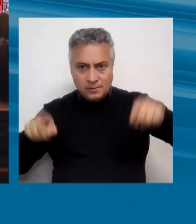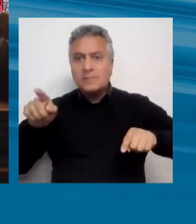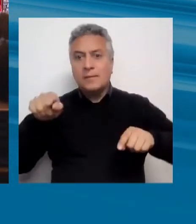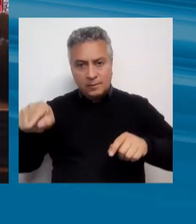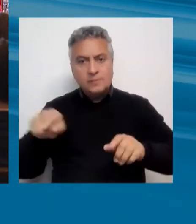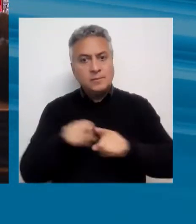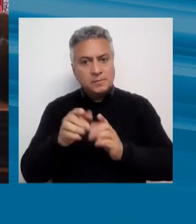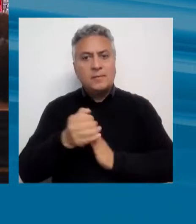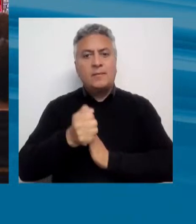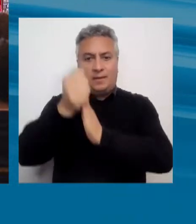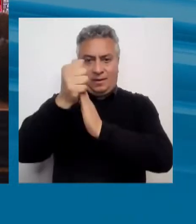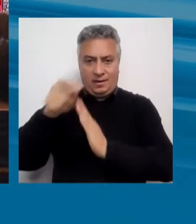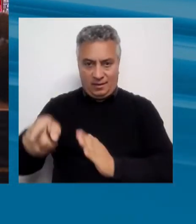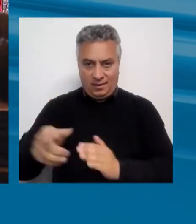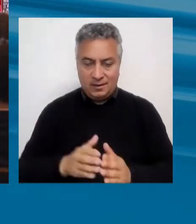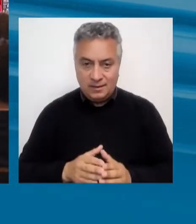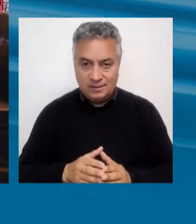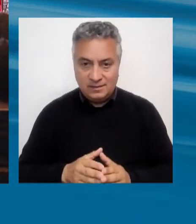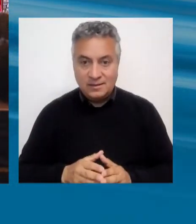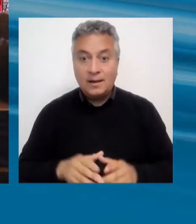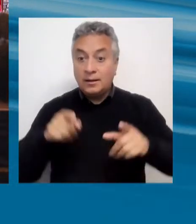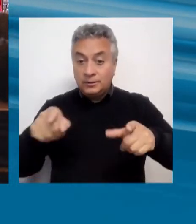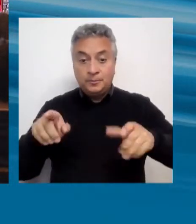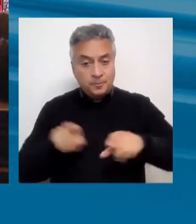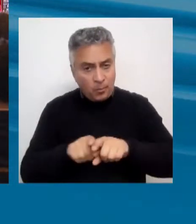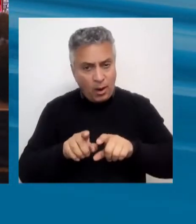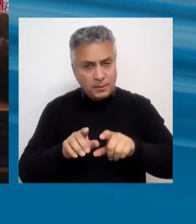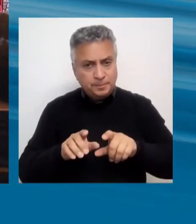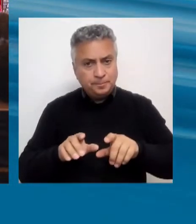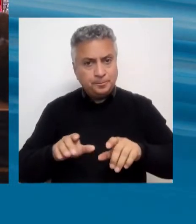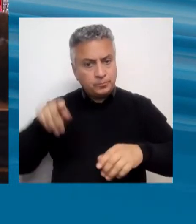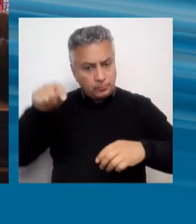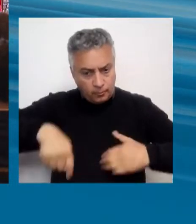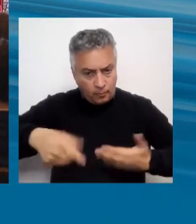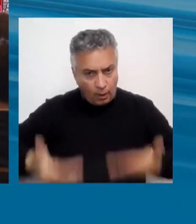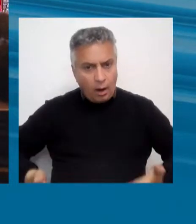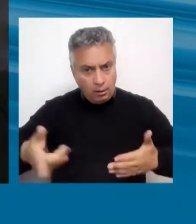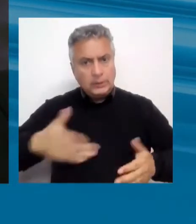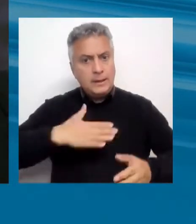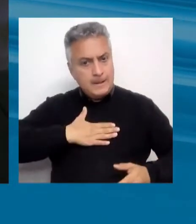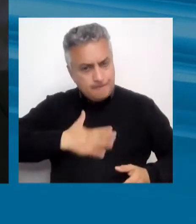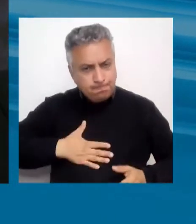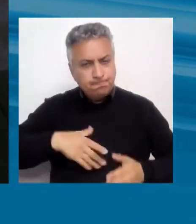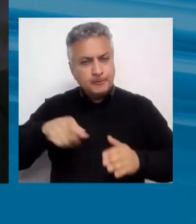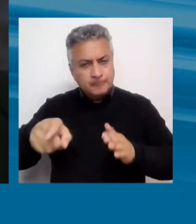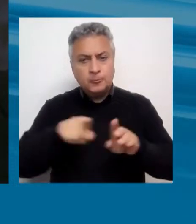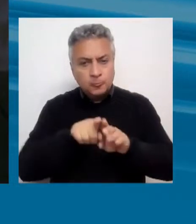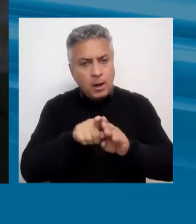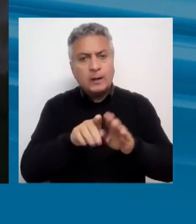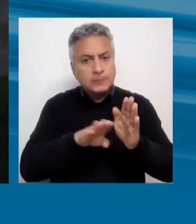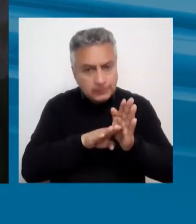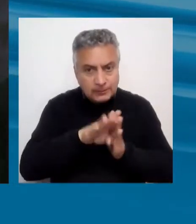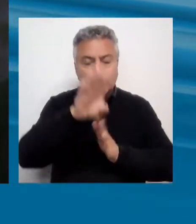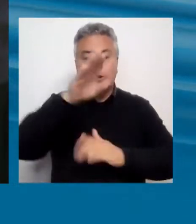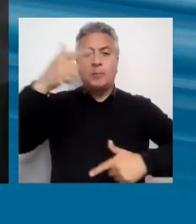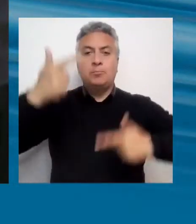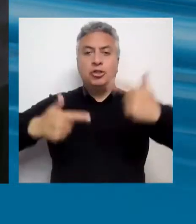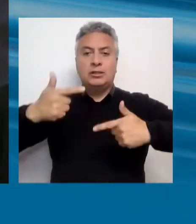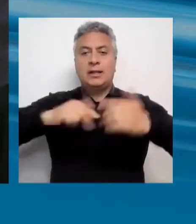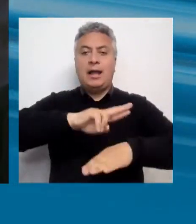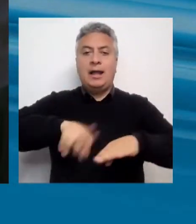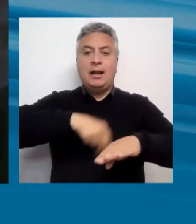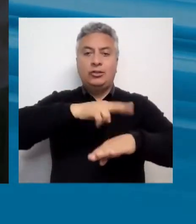social inequalities and gender inequalities. Her main areas of interest are the development of